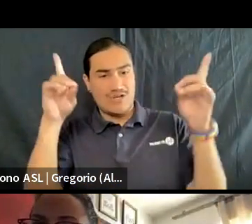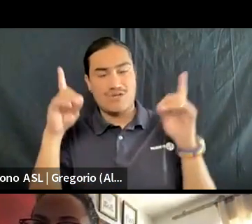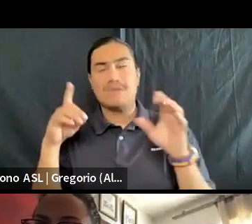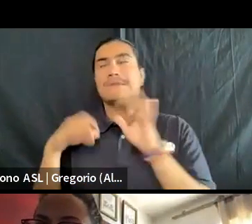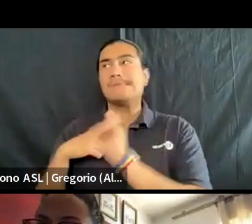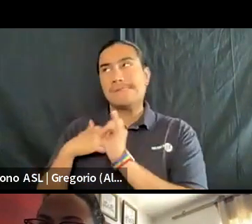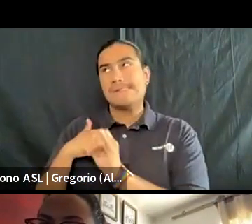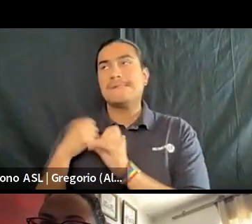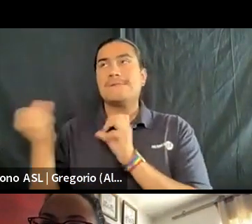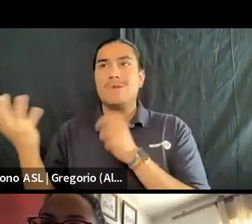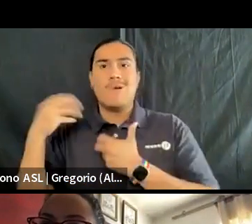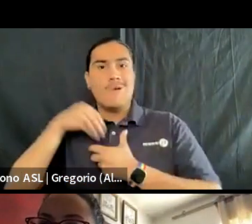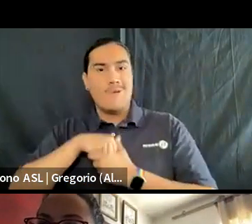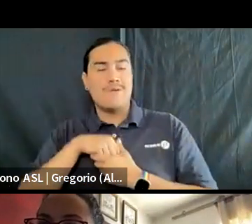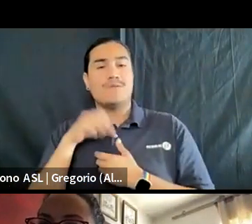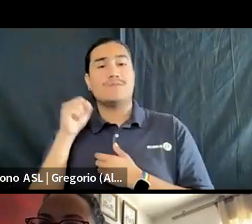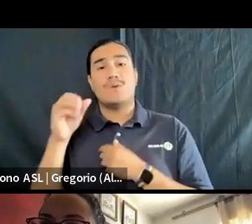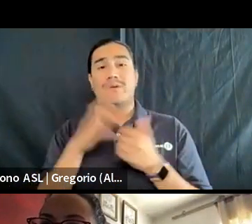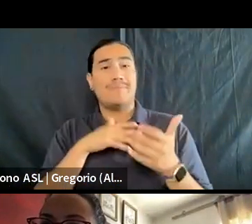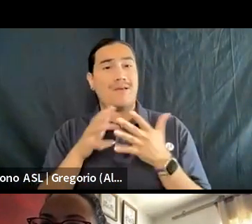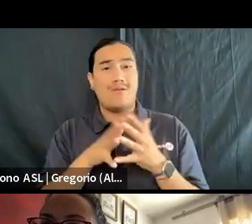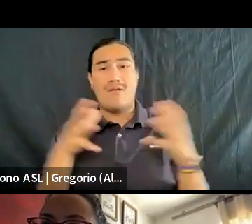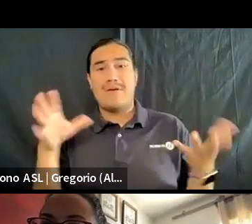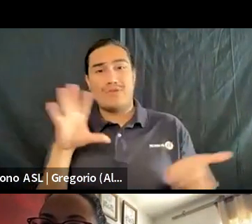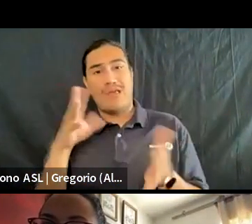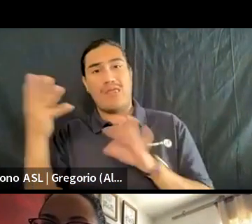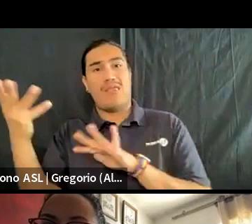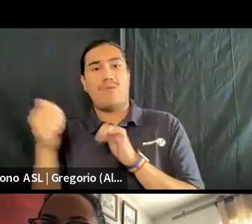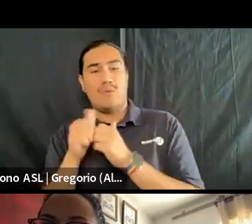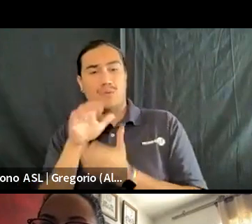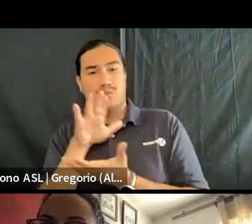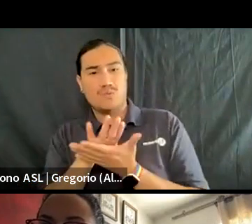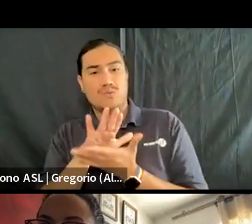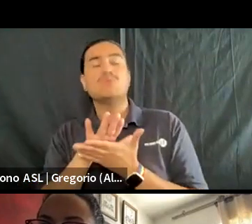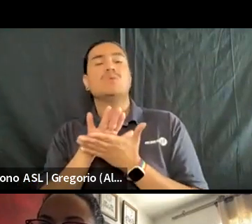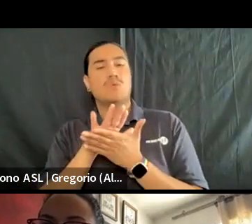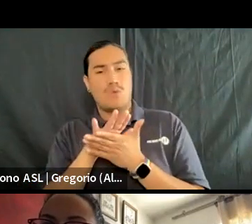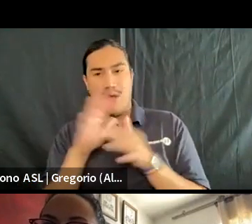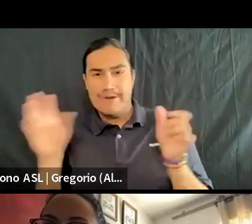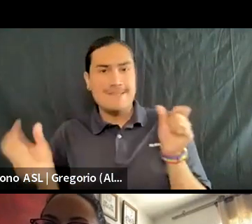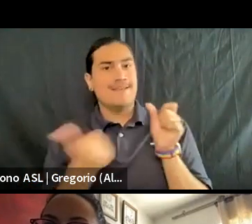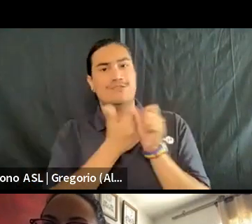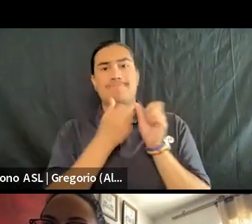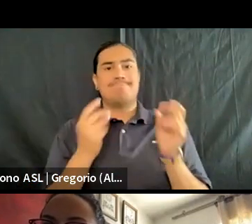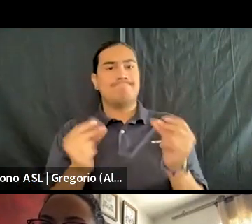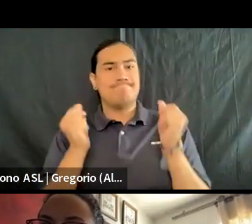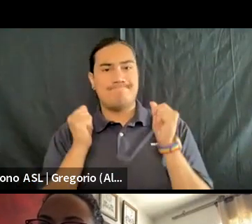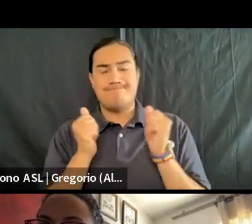I will always bounce back the last 2 months to pass my classes.